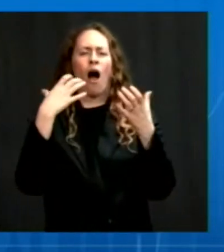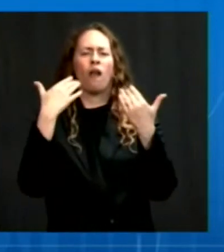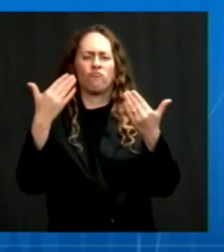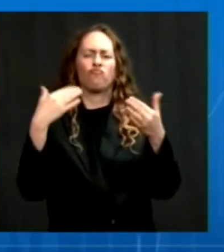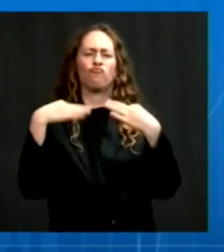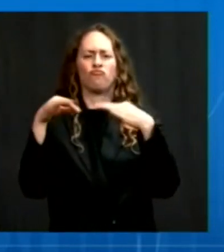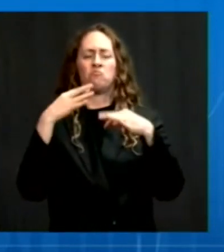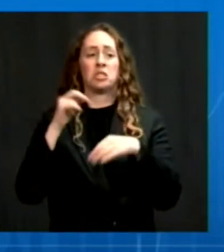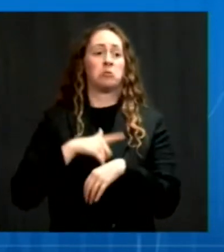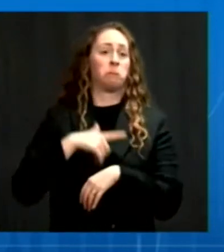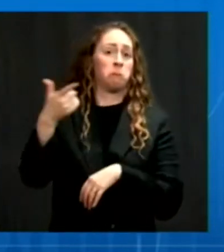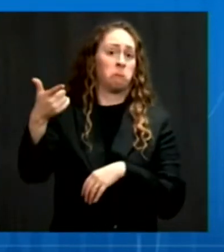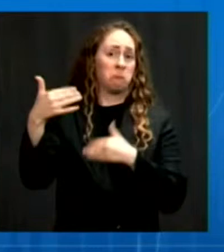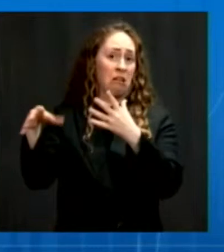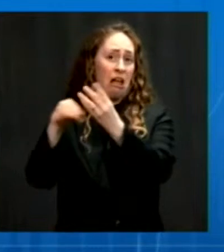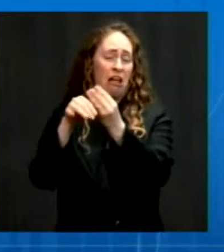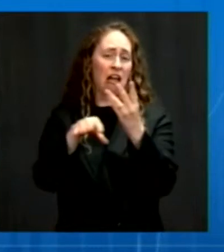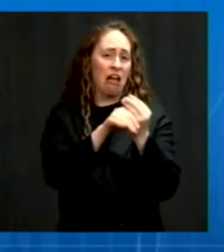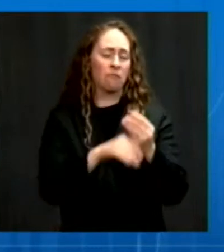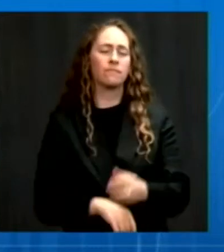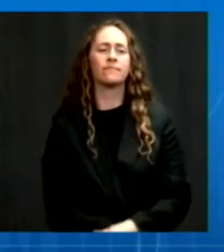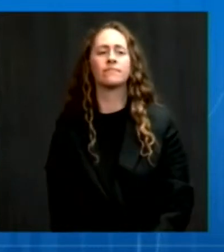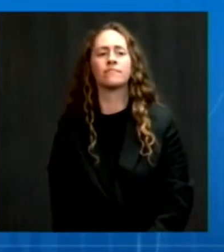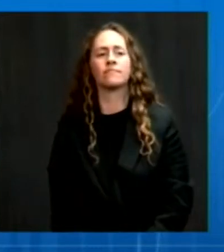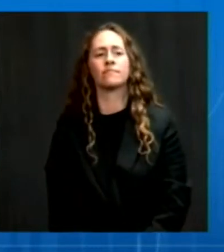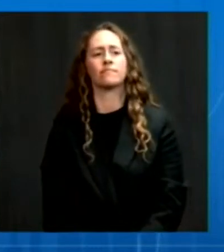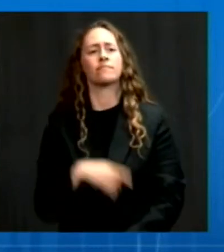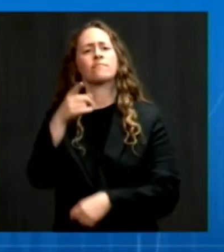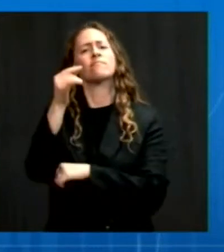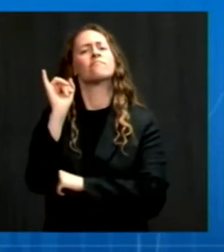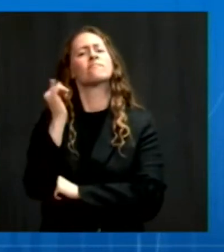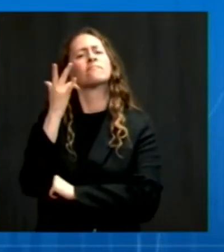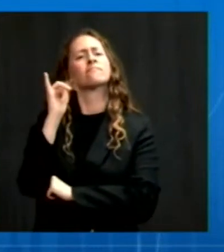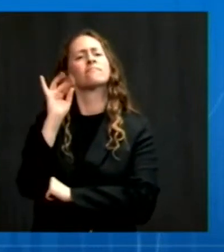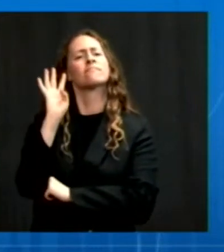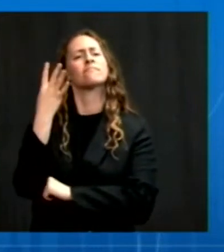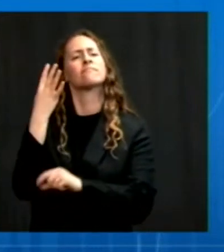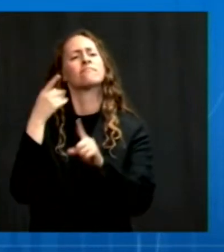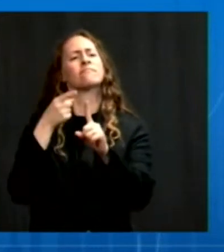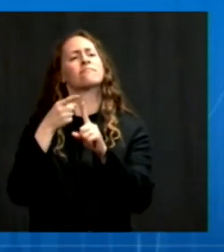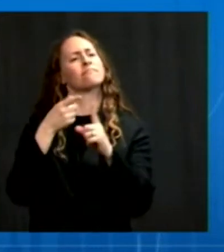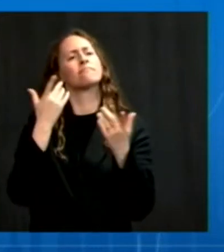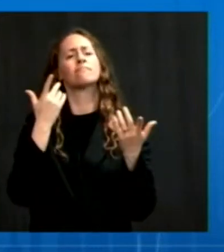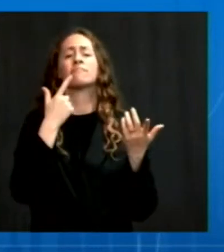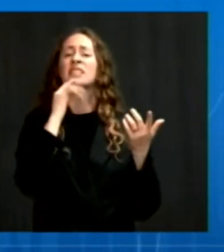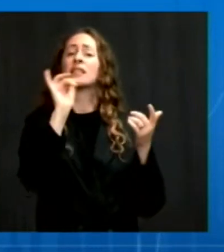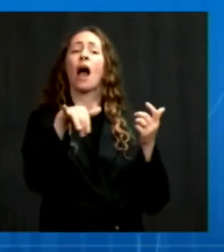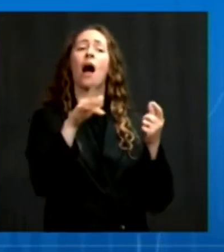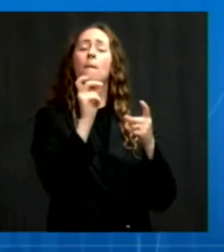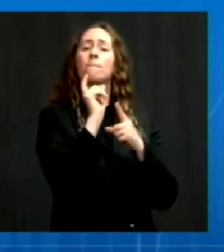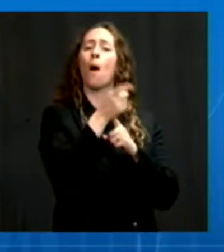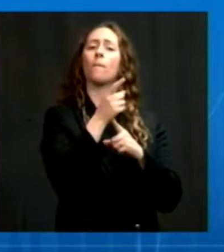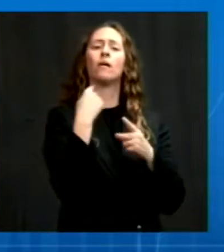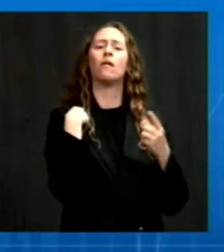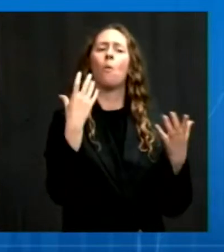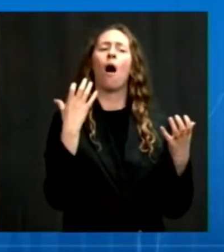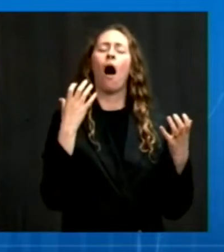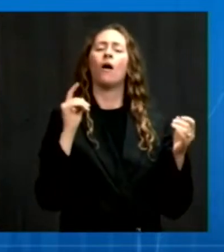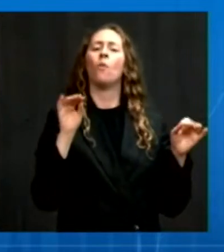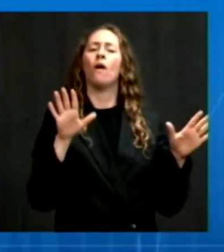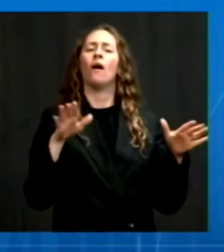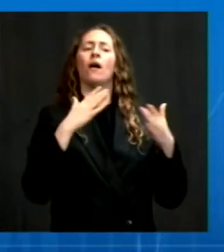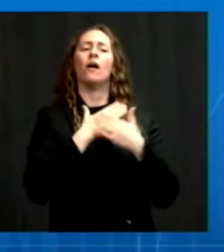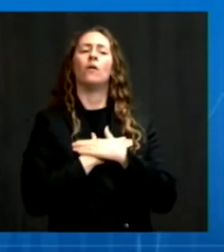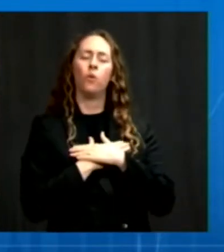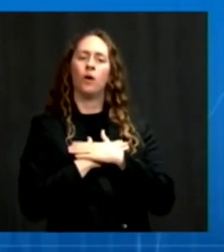please chime in. You know, the 4th of July is a moment for us to step back and celebrate our